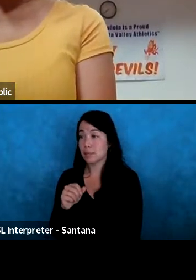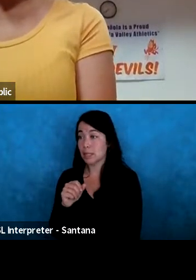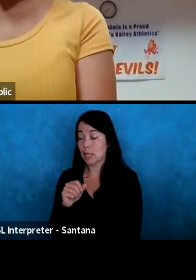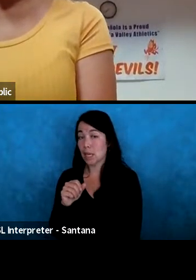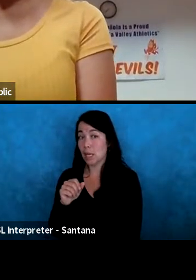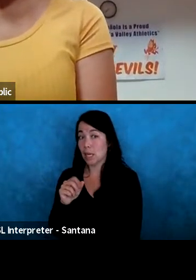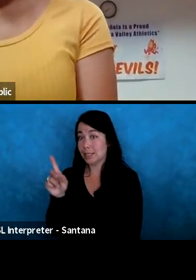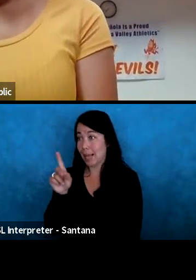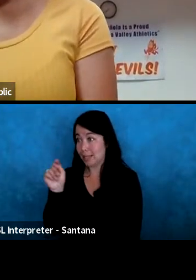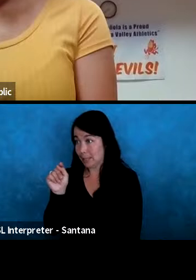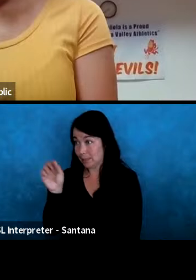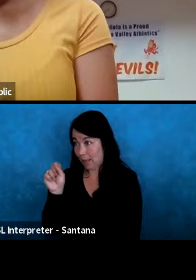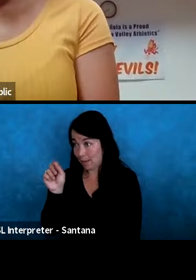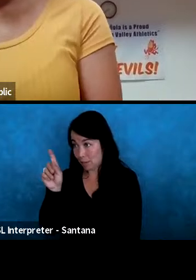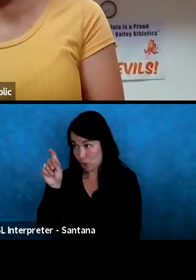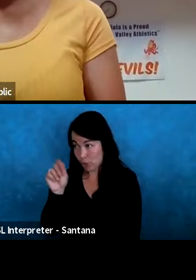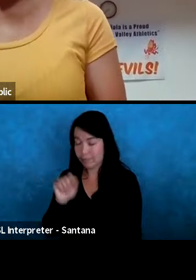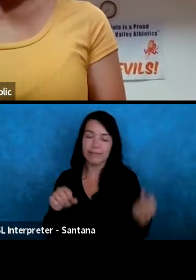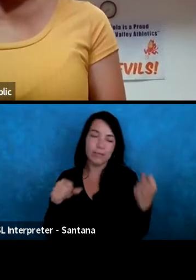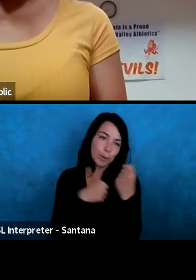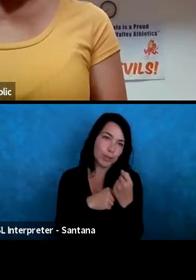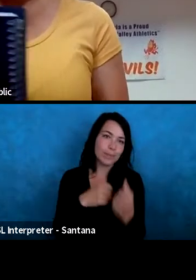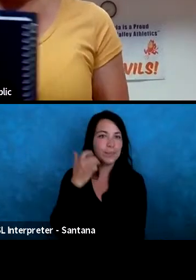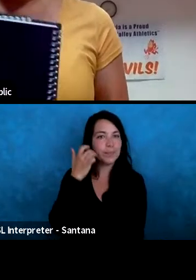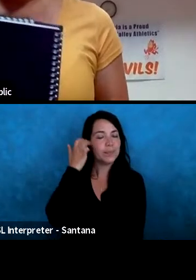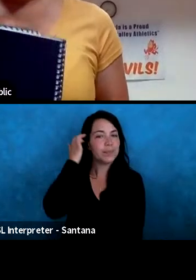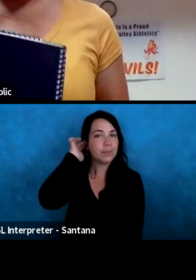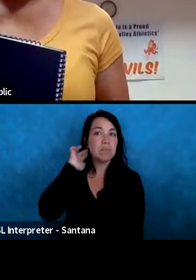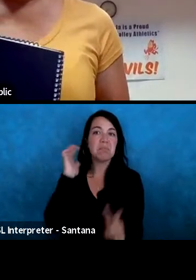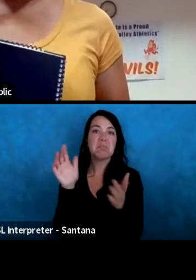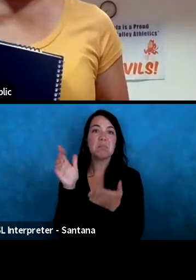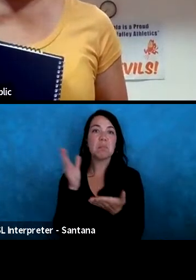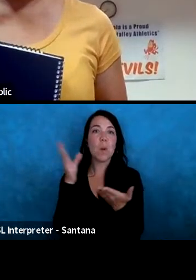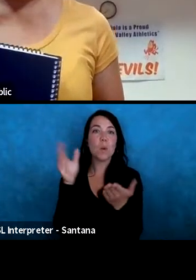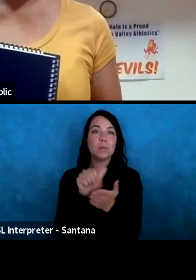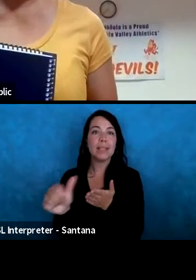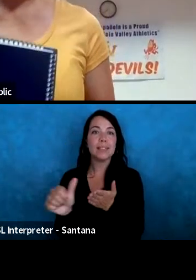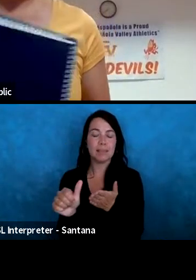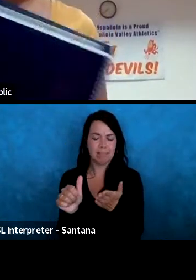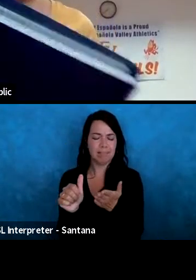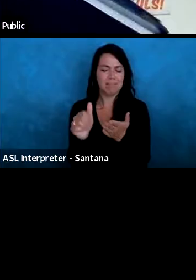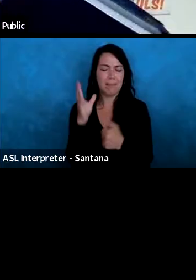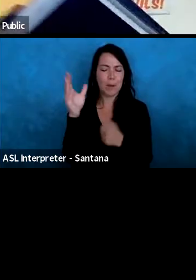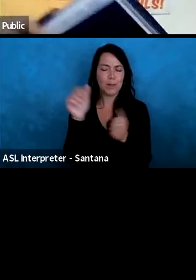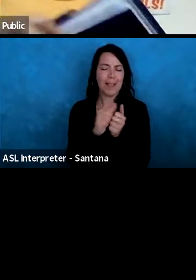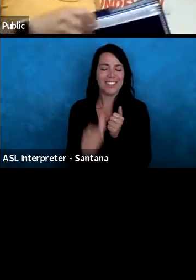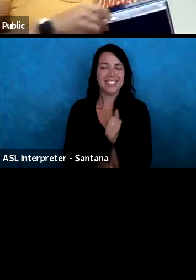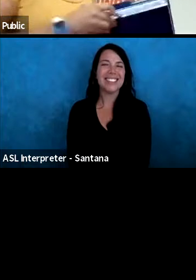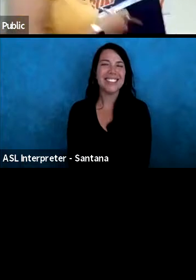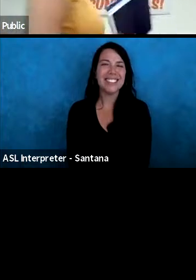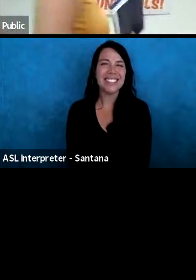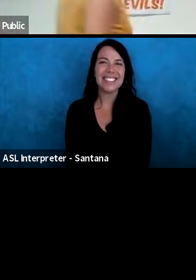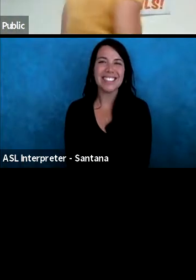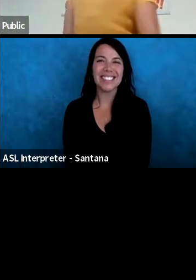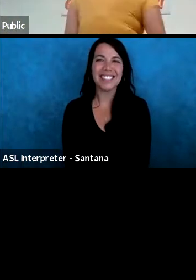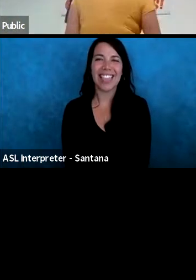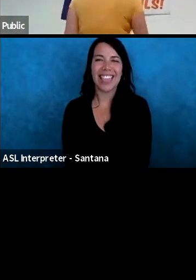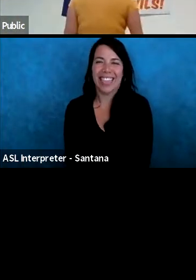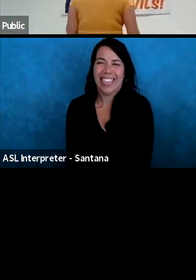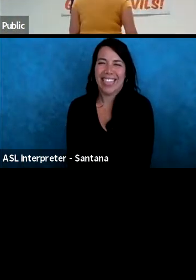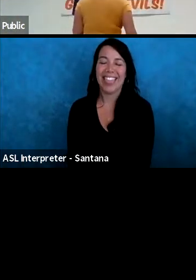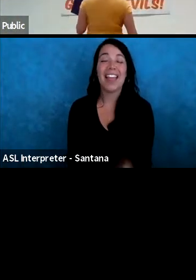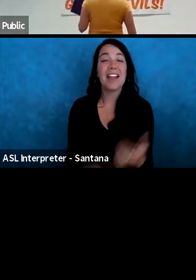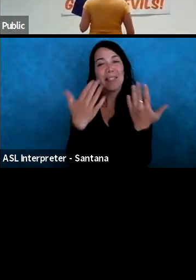Dennis Tim Salazar? For the motion. Motion carries. Very well. Thank you very much. So we have